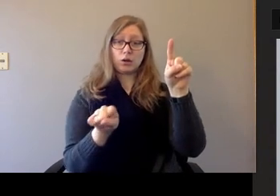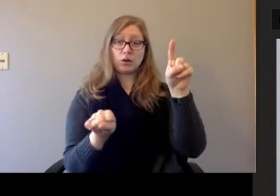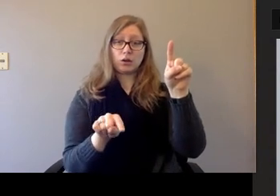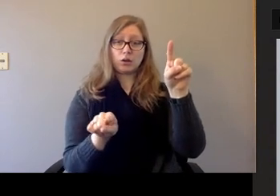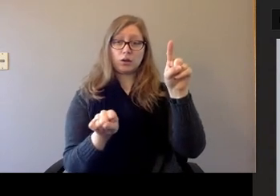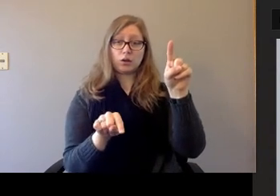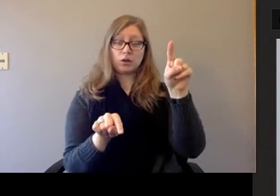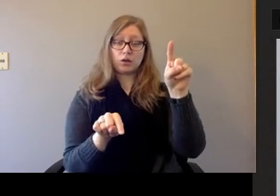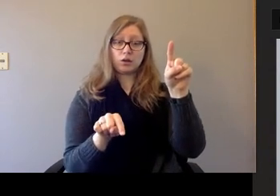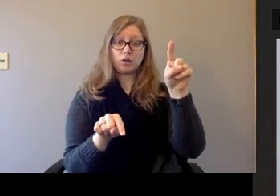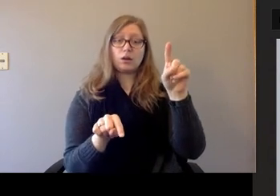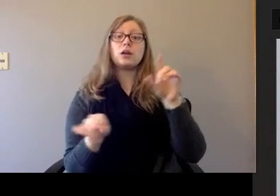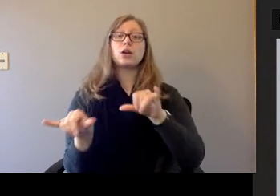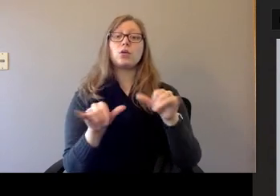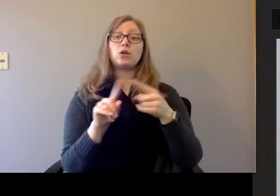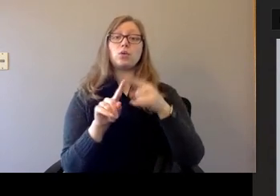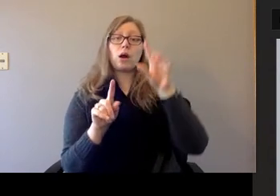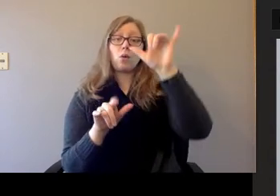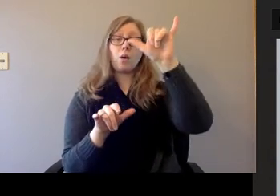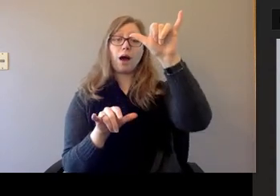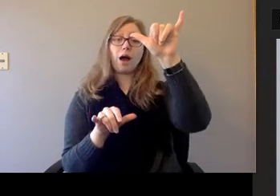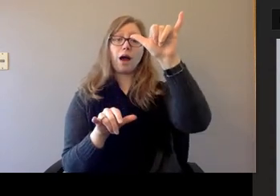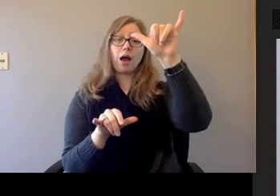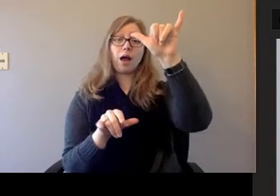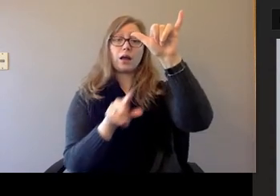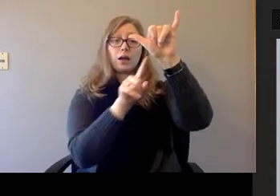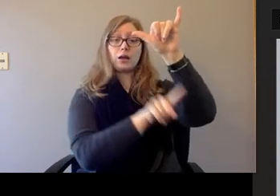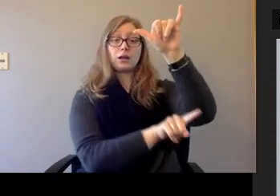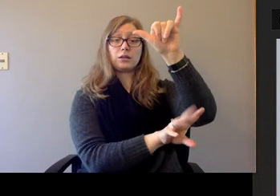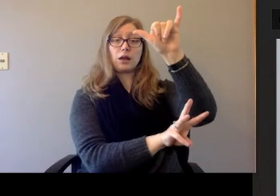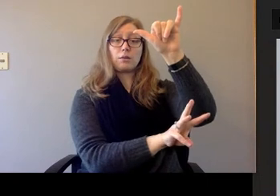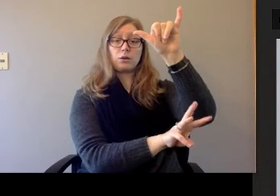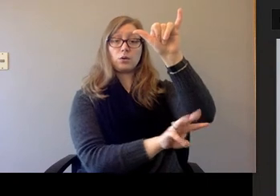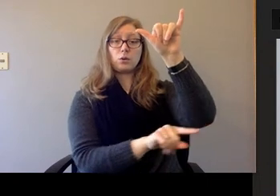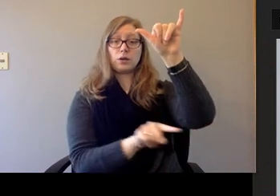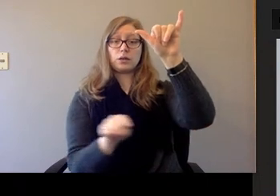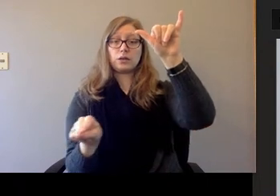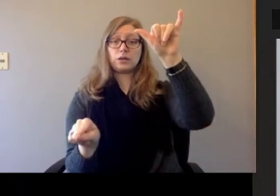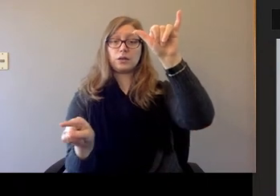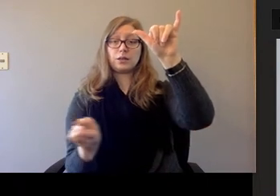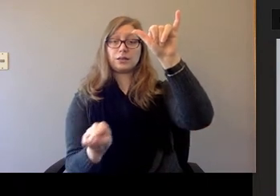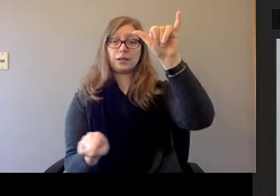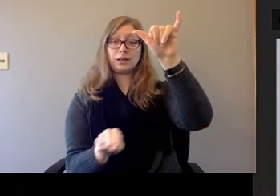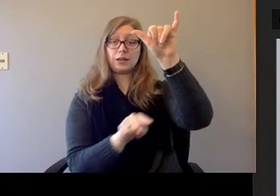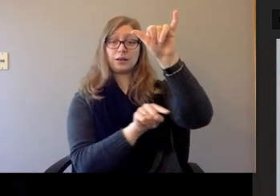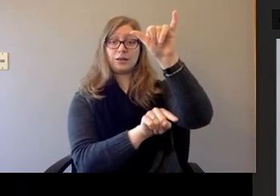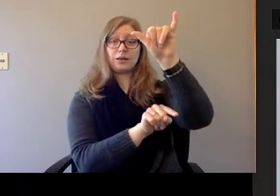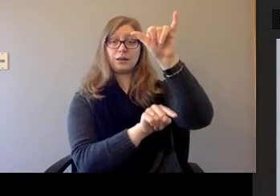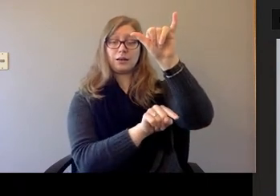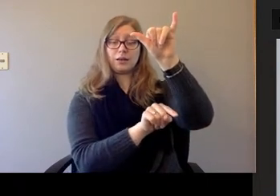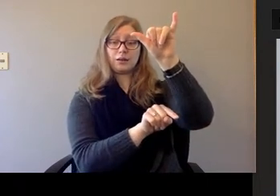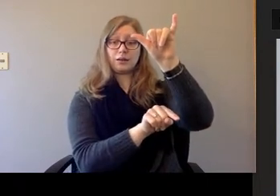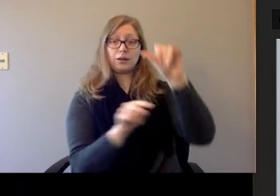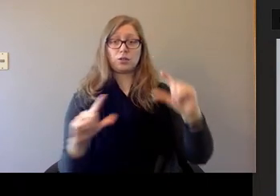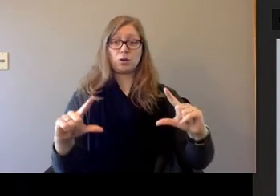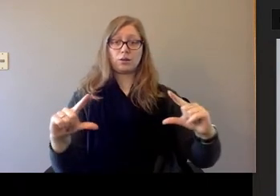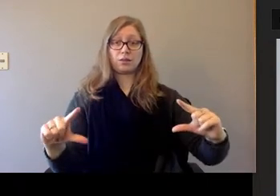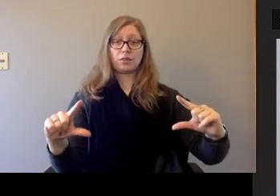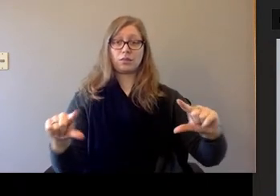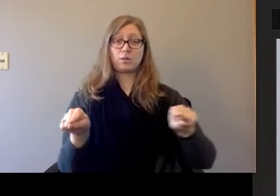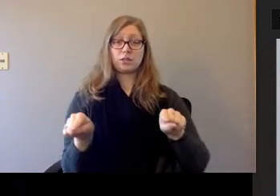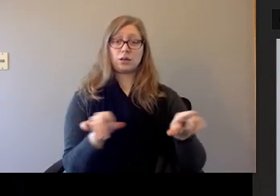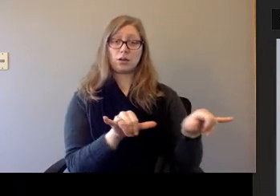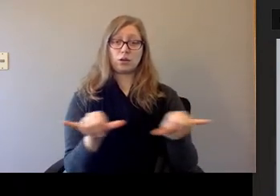YWZ. So let's use blue for that one. So I'm going to put 2 tick marks here. Those are